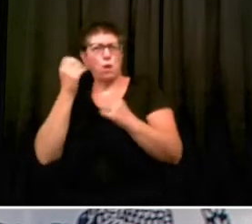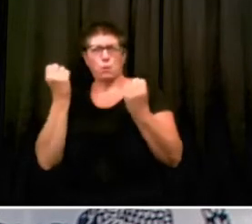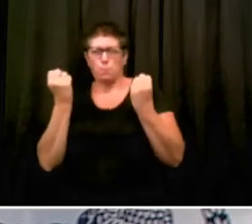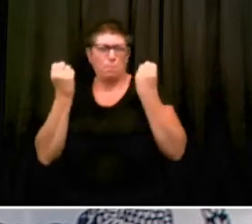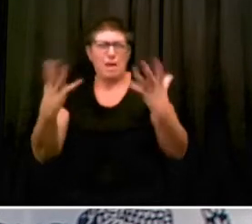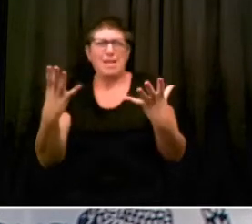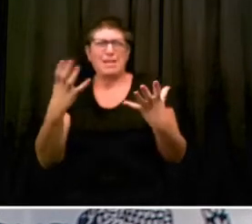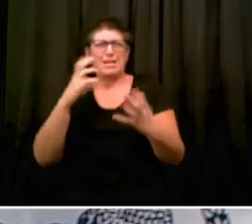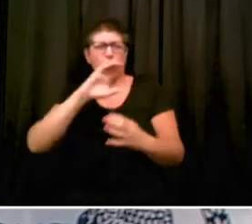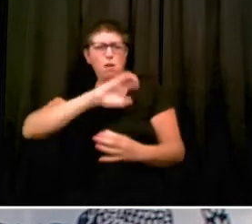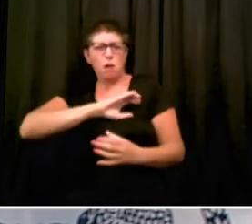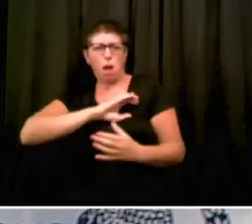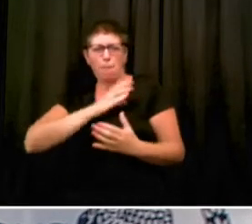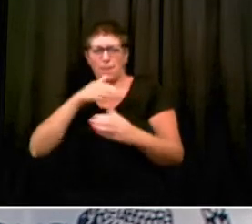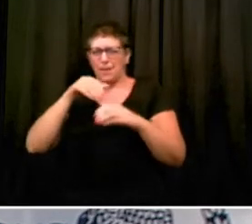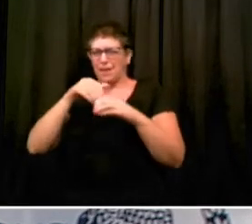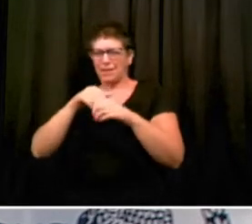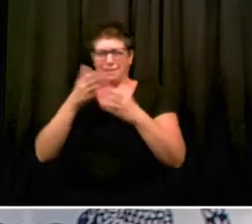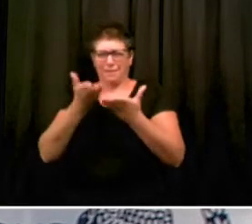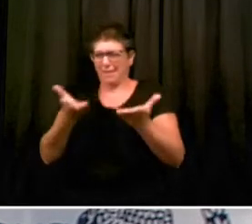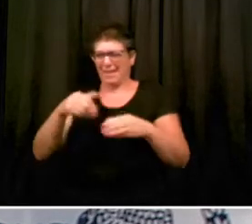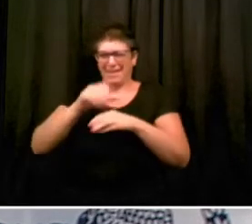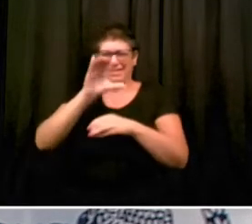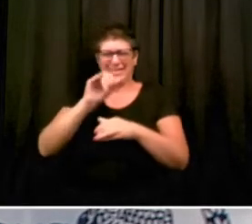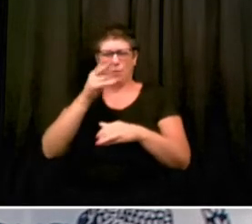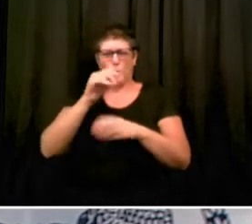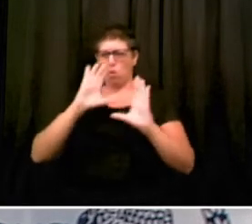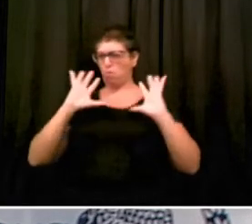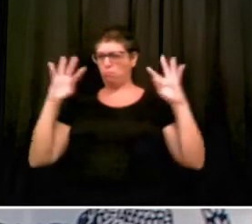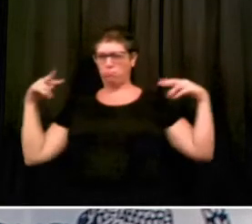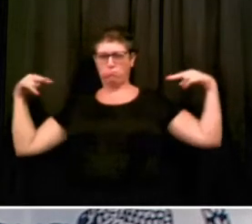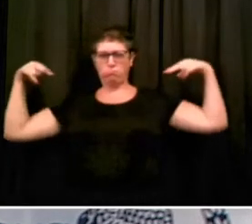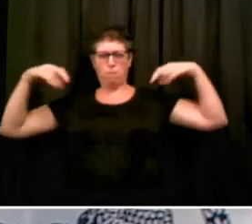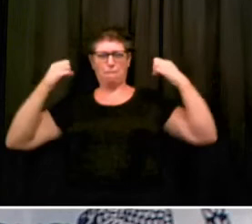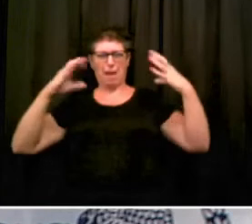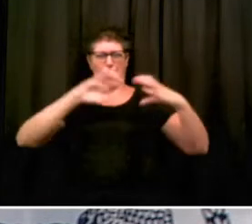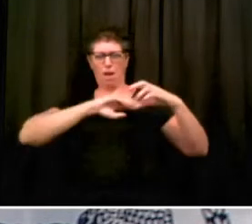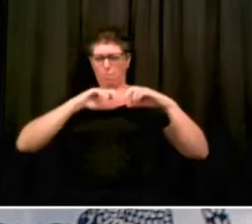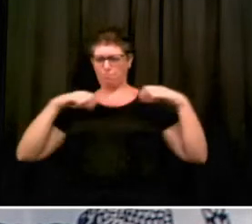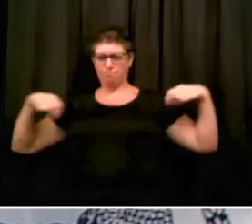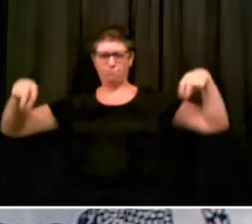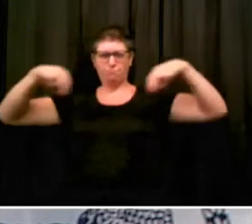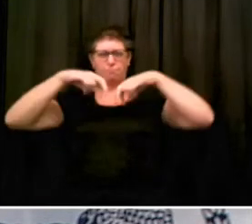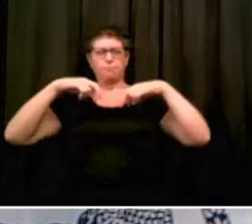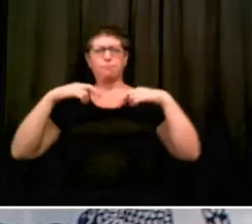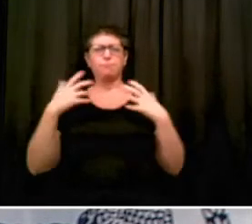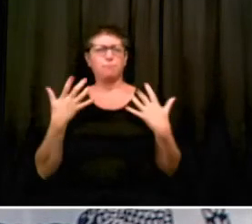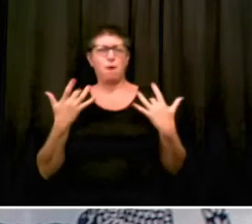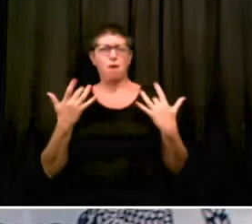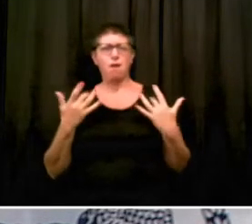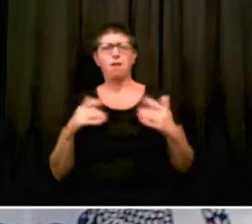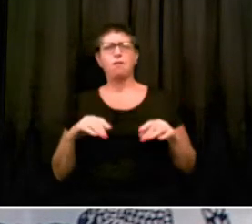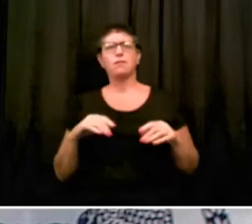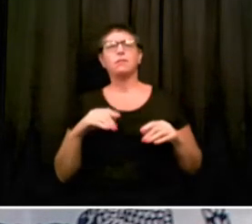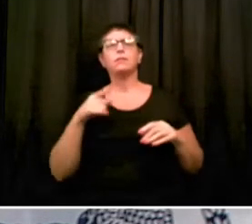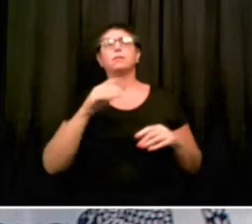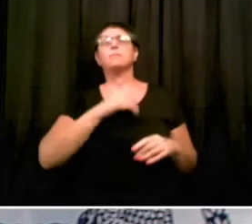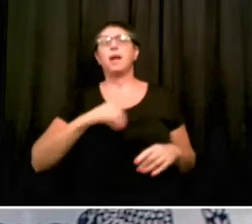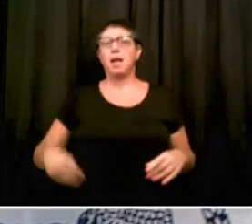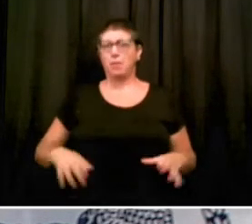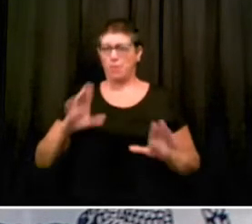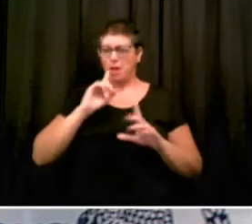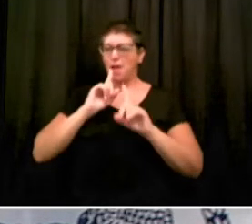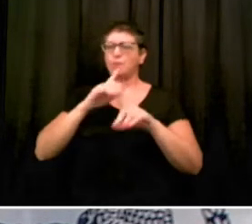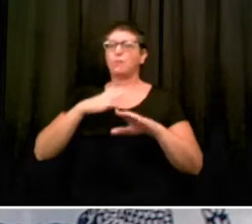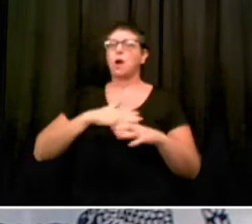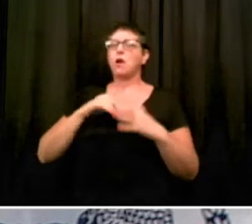or entirely eliminating public access the appropriate solution? I'll start and turn to the commissioner. Look, I think